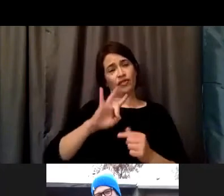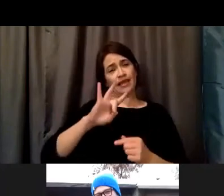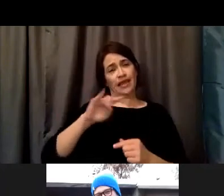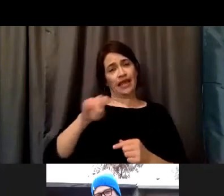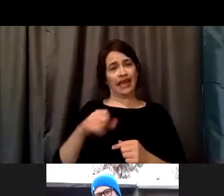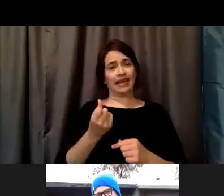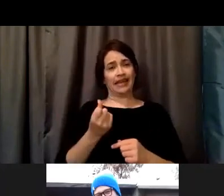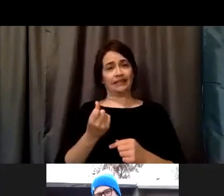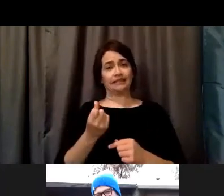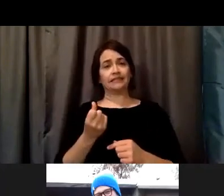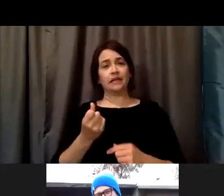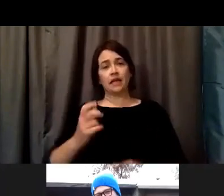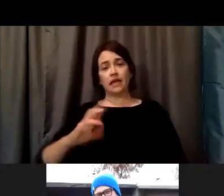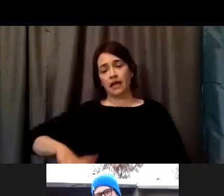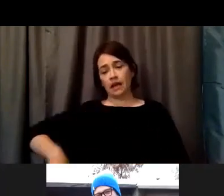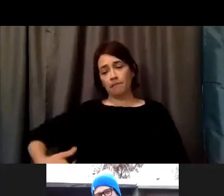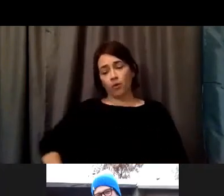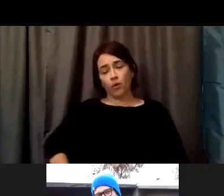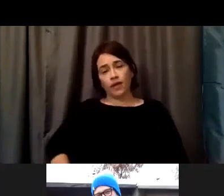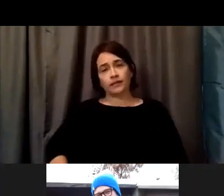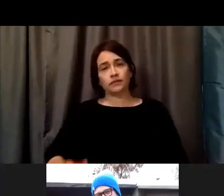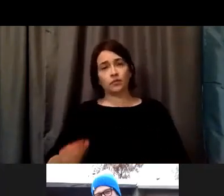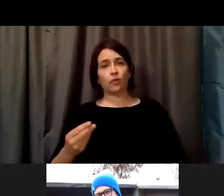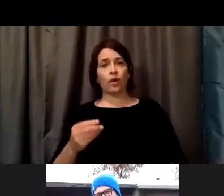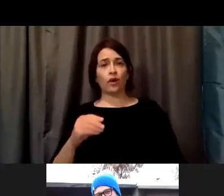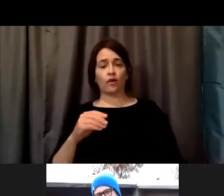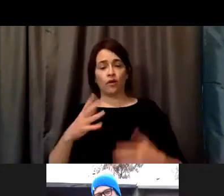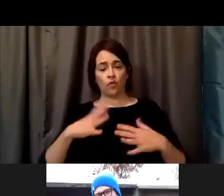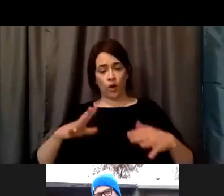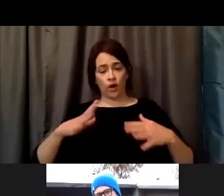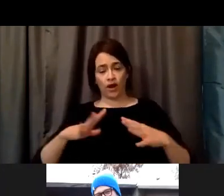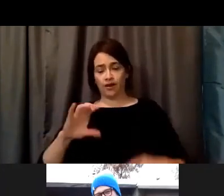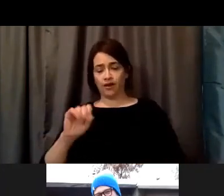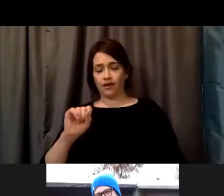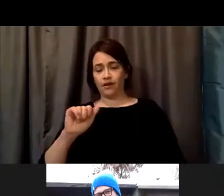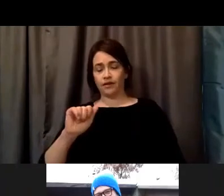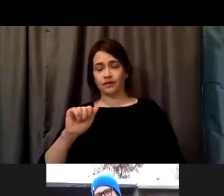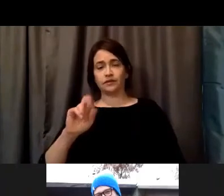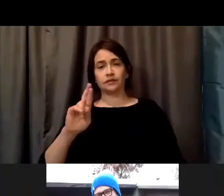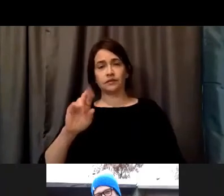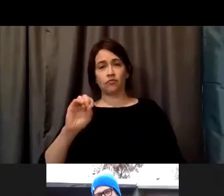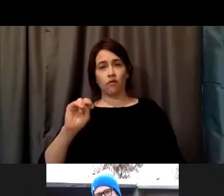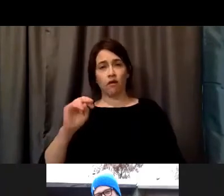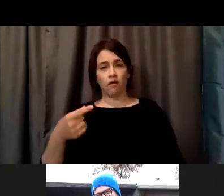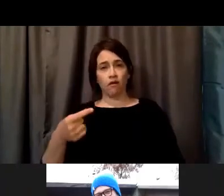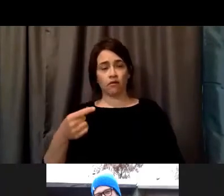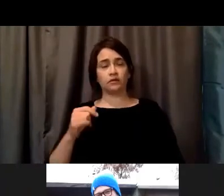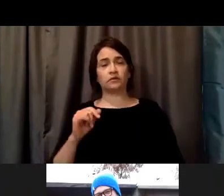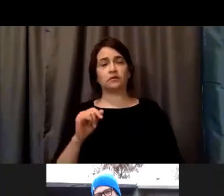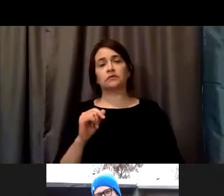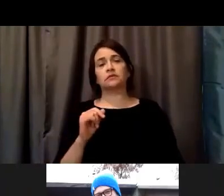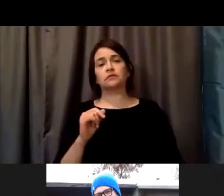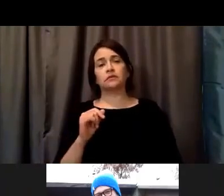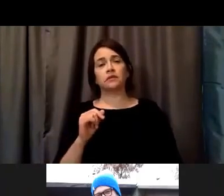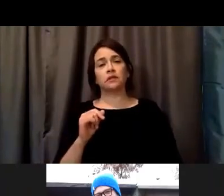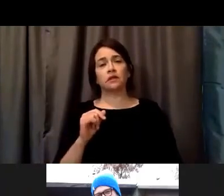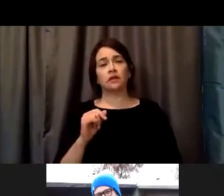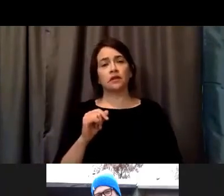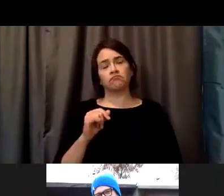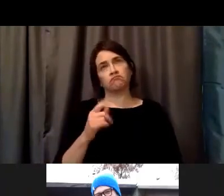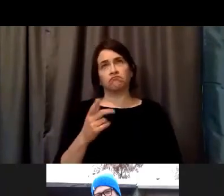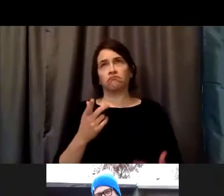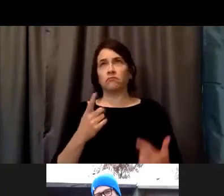sarongs. They were wearing sandals. We would bring these weird and unusual apparel